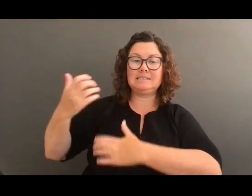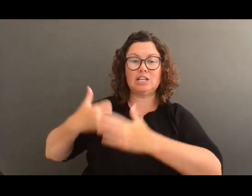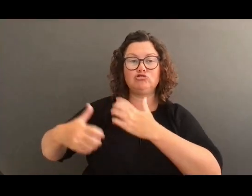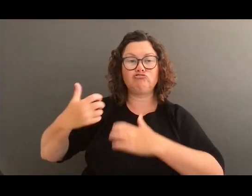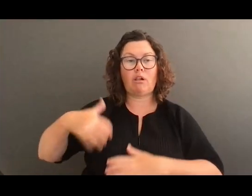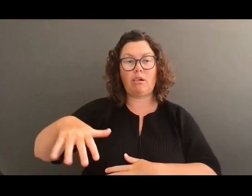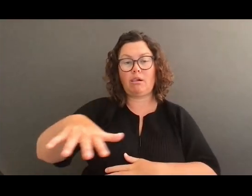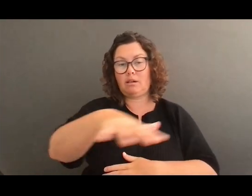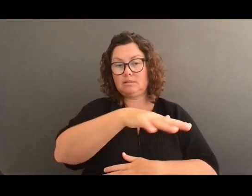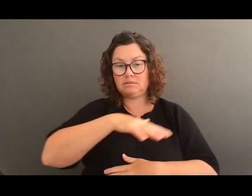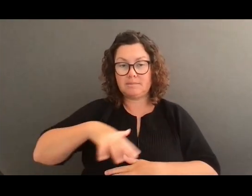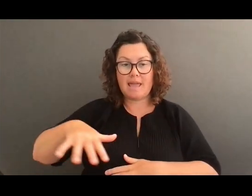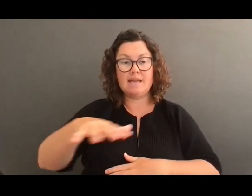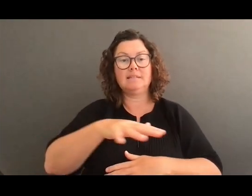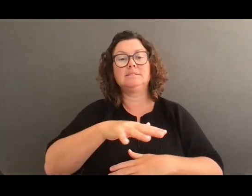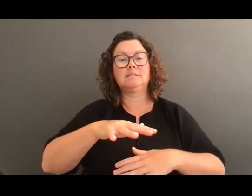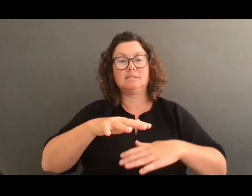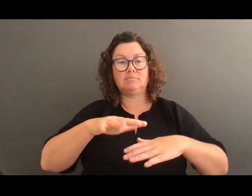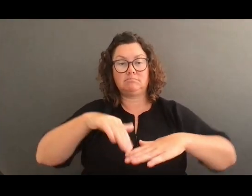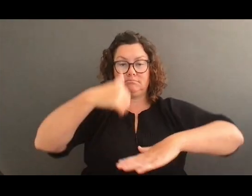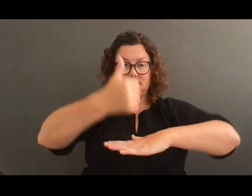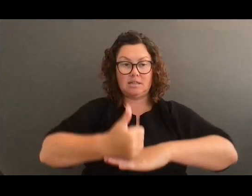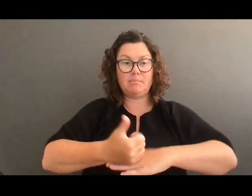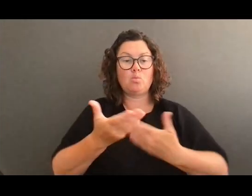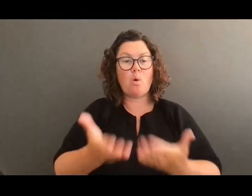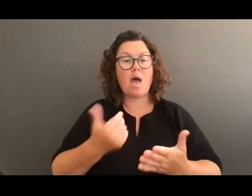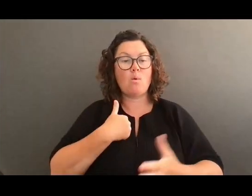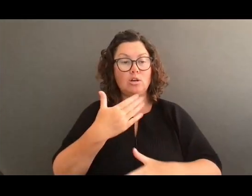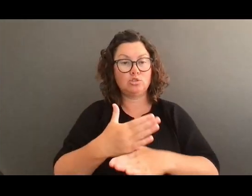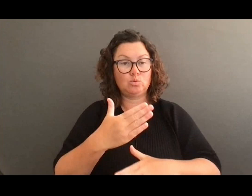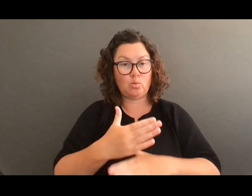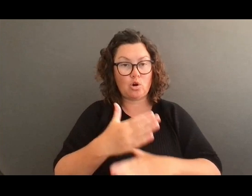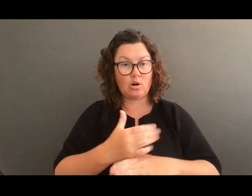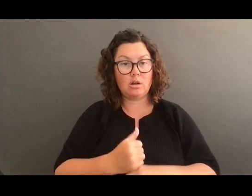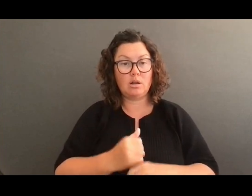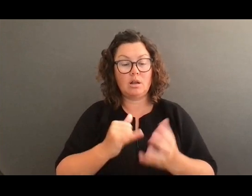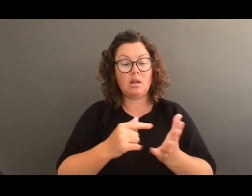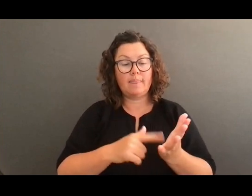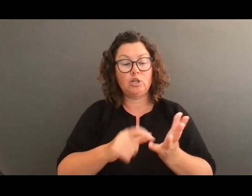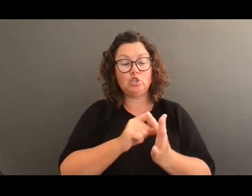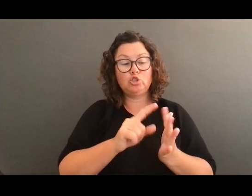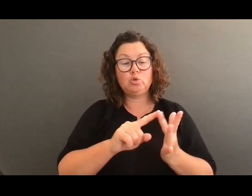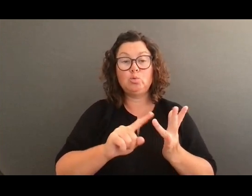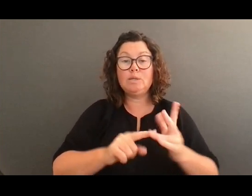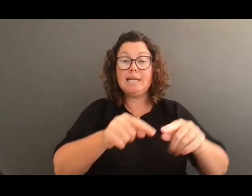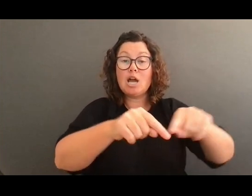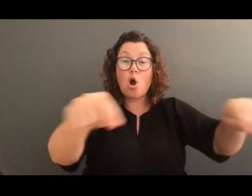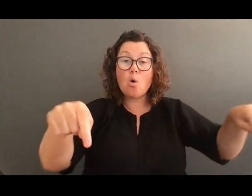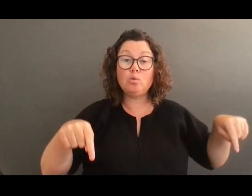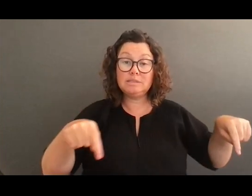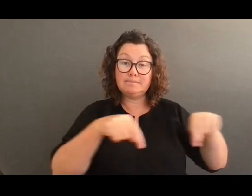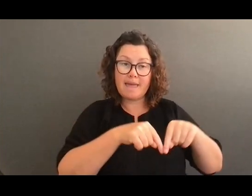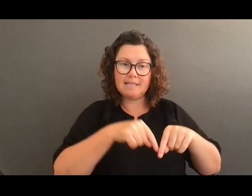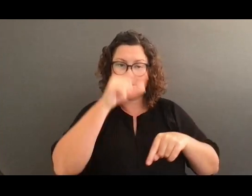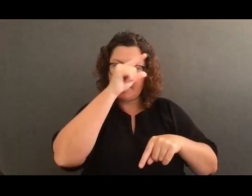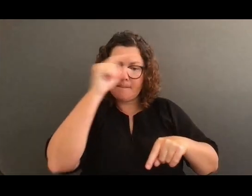The setting up of the studio space that adjoins the gallery was also significant in the way of working, with a large collaborative spaces being the